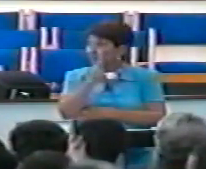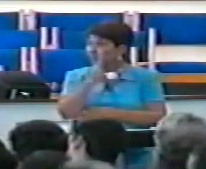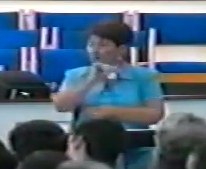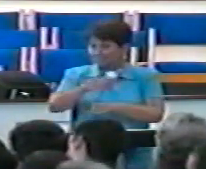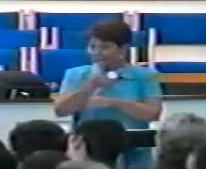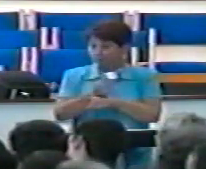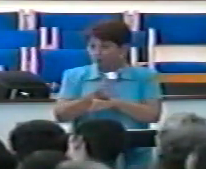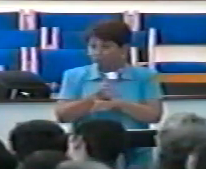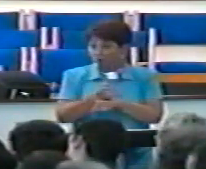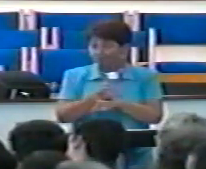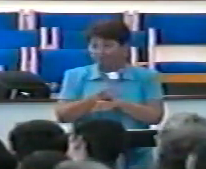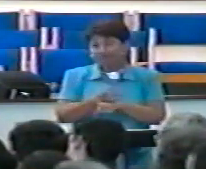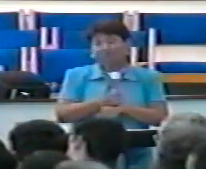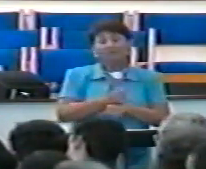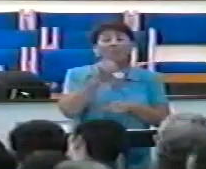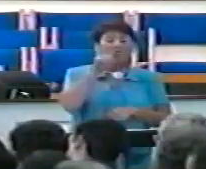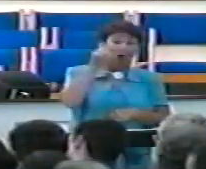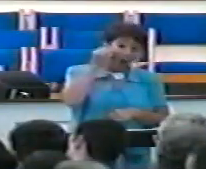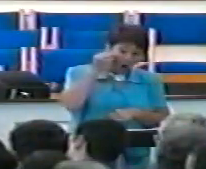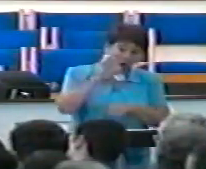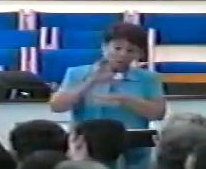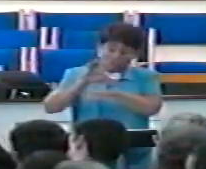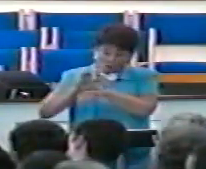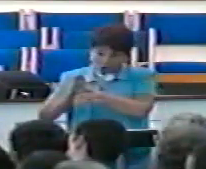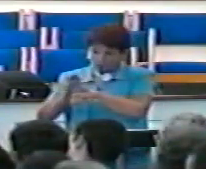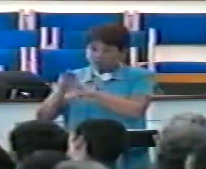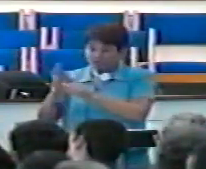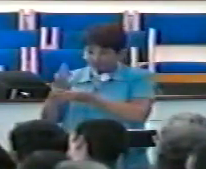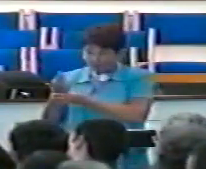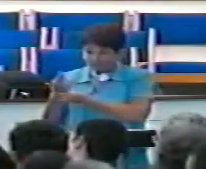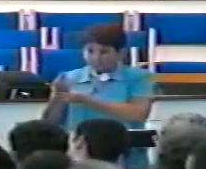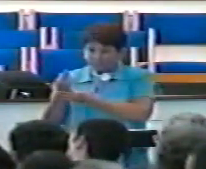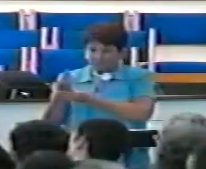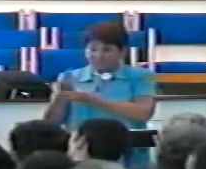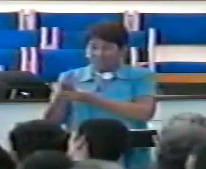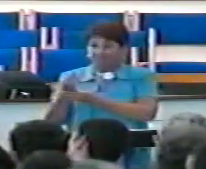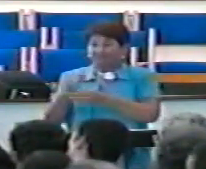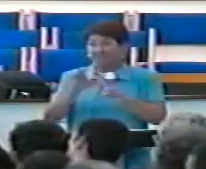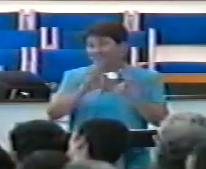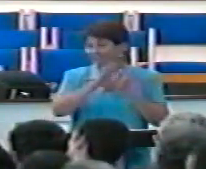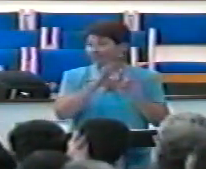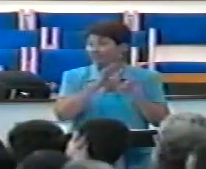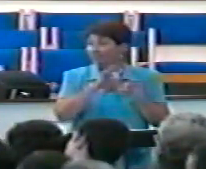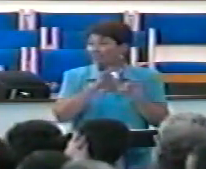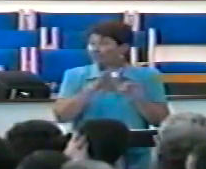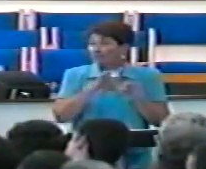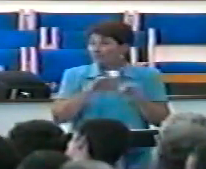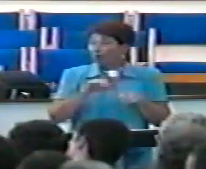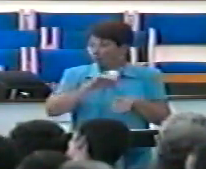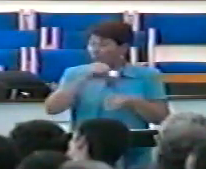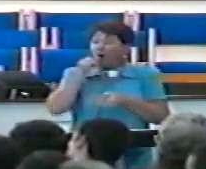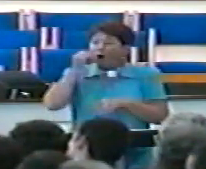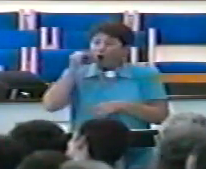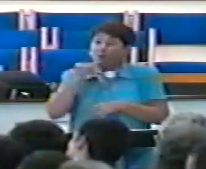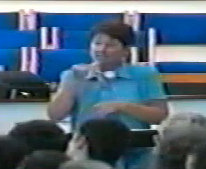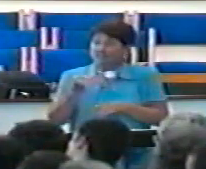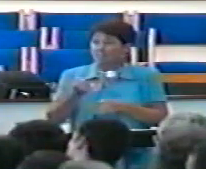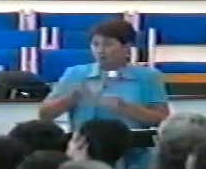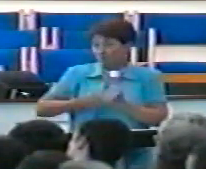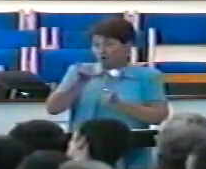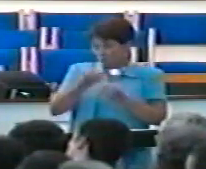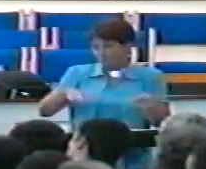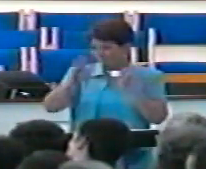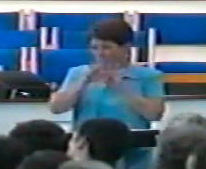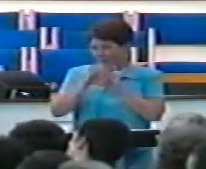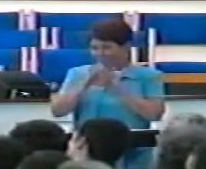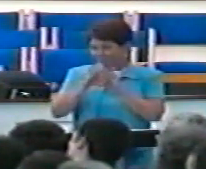the oldest of the institutions that God established. As a matter of fact, as goes the home, so goes the church, and as goes the church,